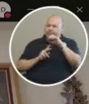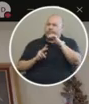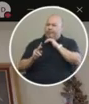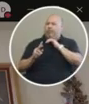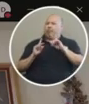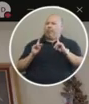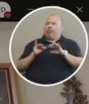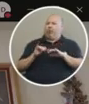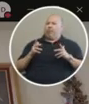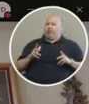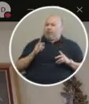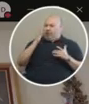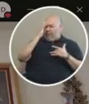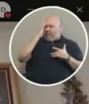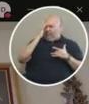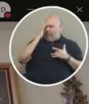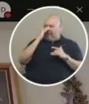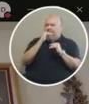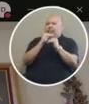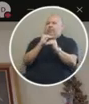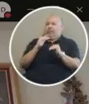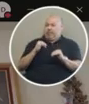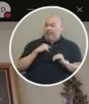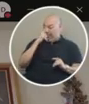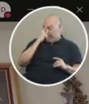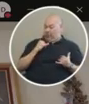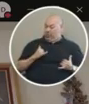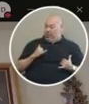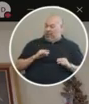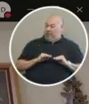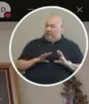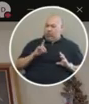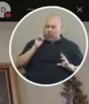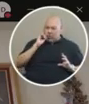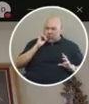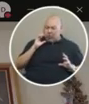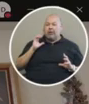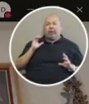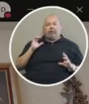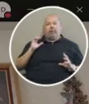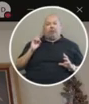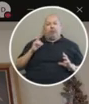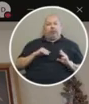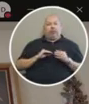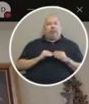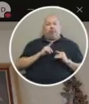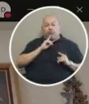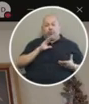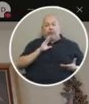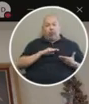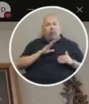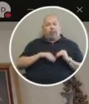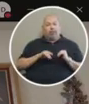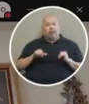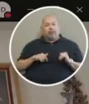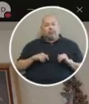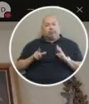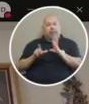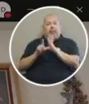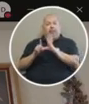the people that are being infected. And so right now, obviously you've heard where we are in the numbers. We're lower than, let's say, a